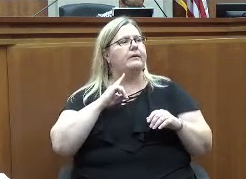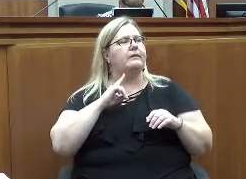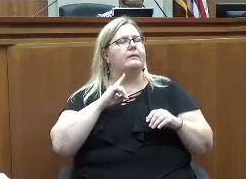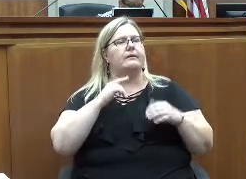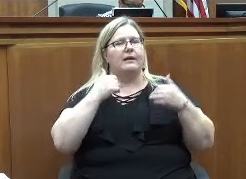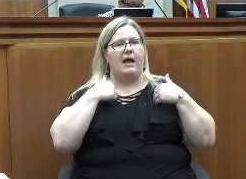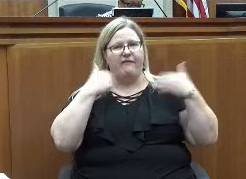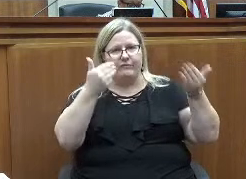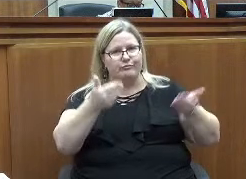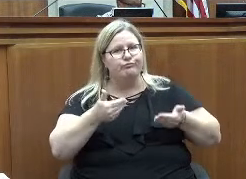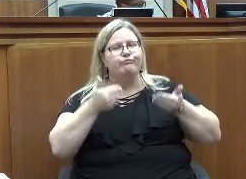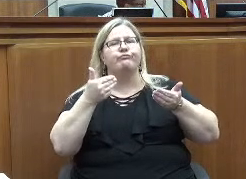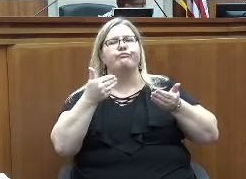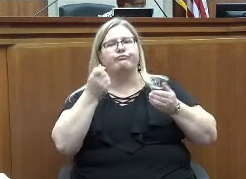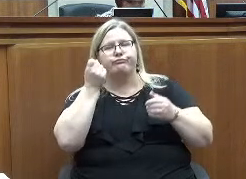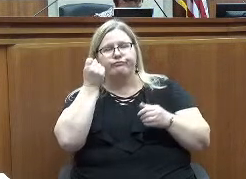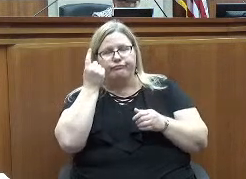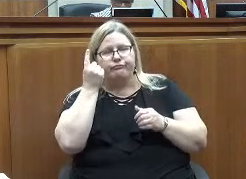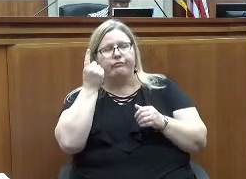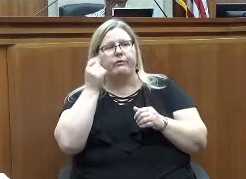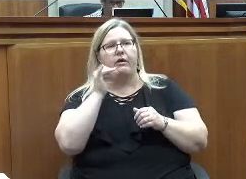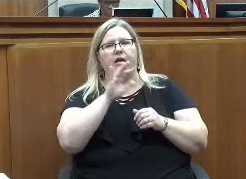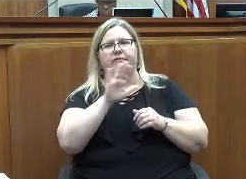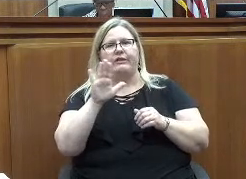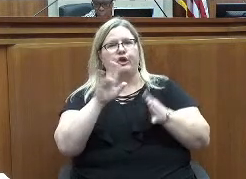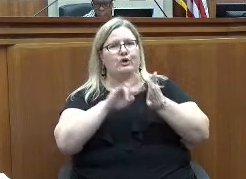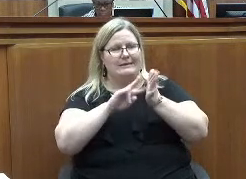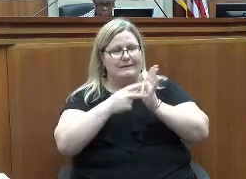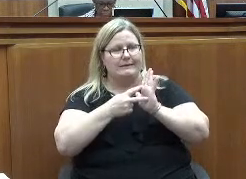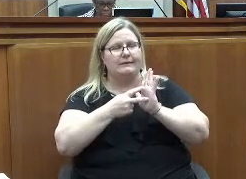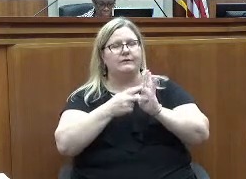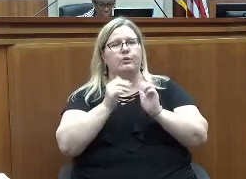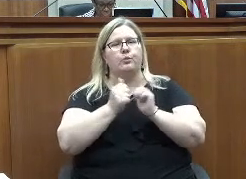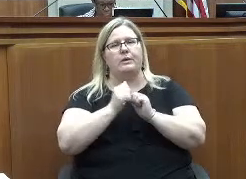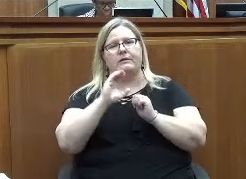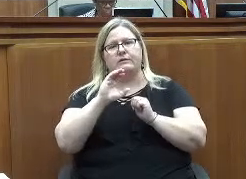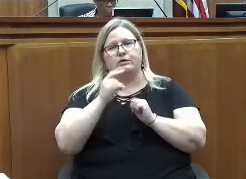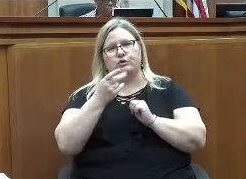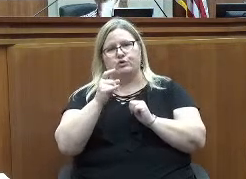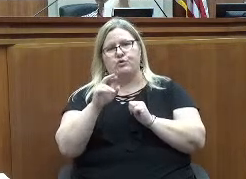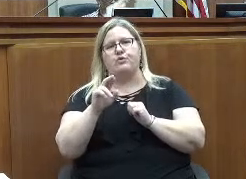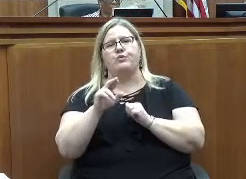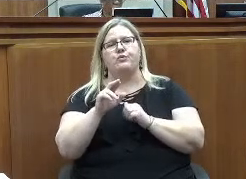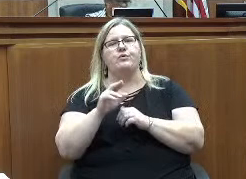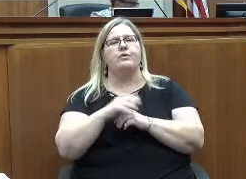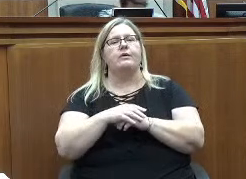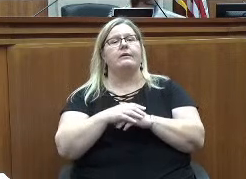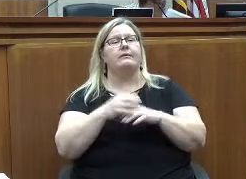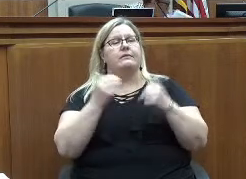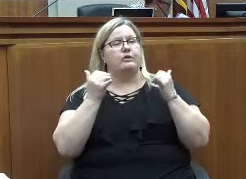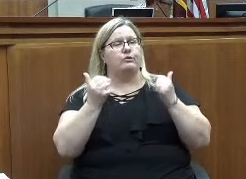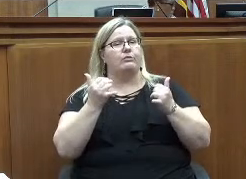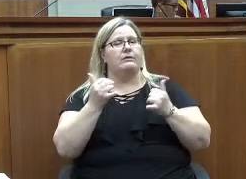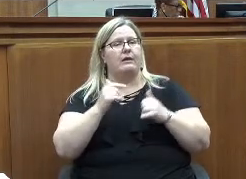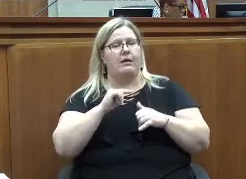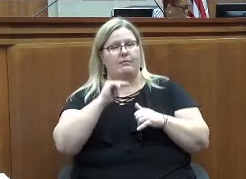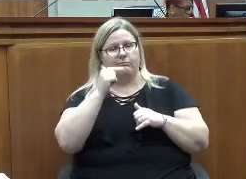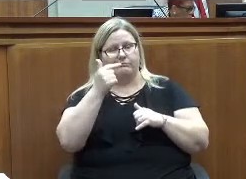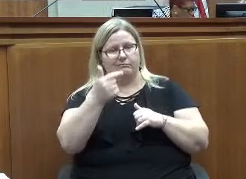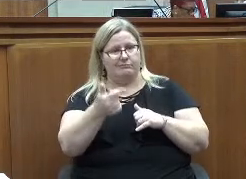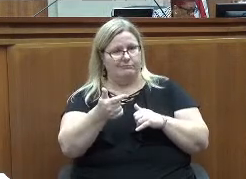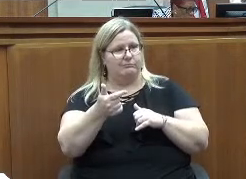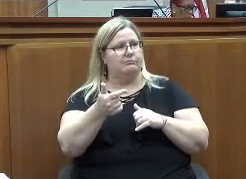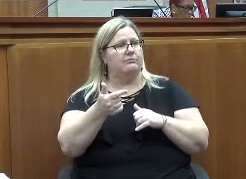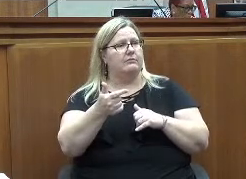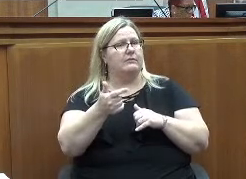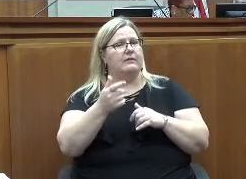have an introductory understanding of their intent with their charter. And so at this point, I'll turn it over to Mr. Day, and he may want to